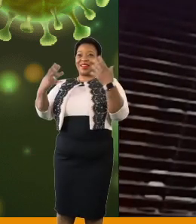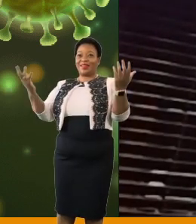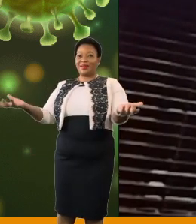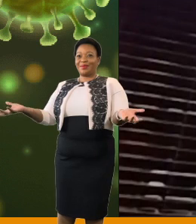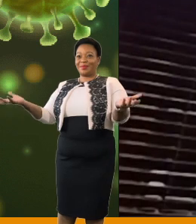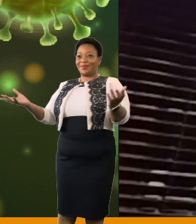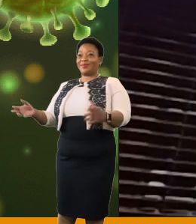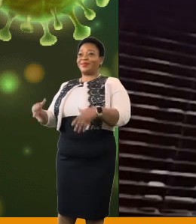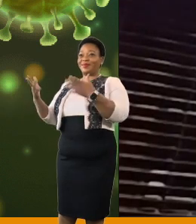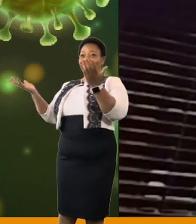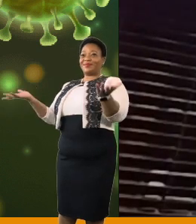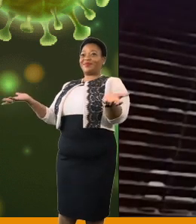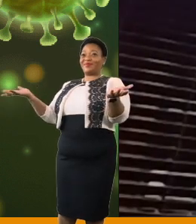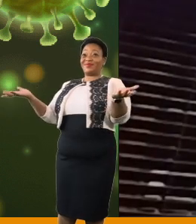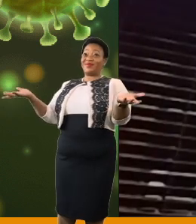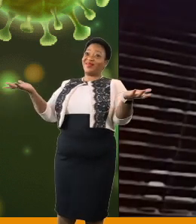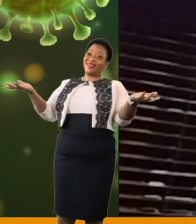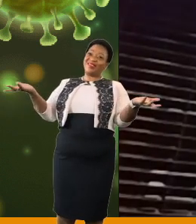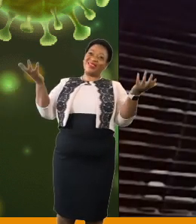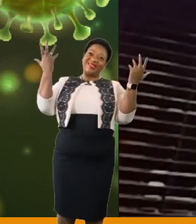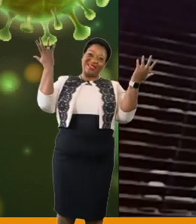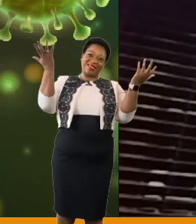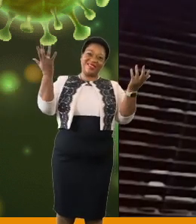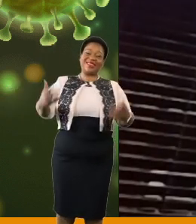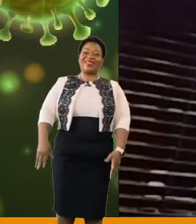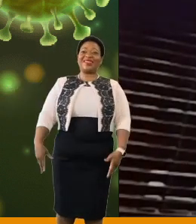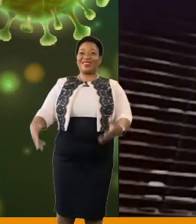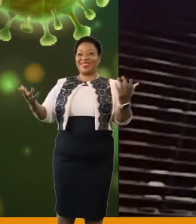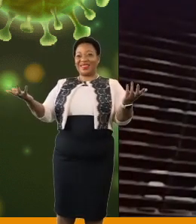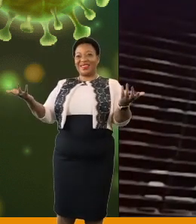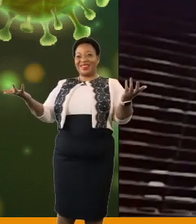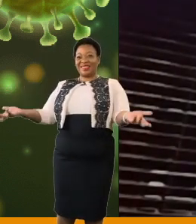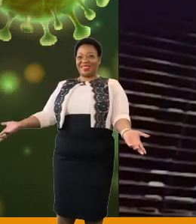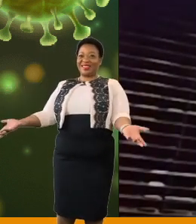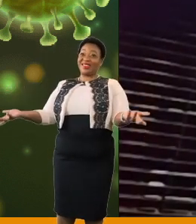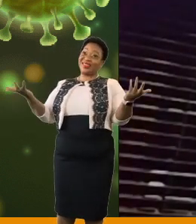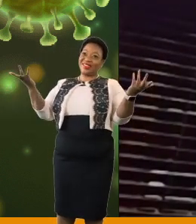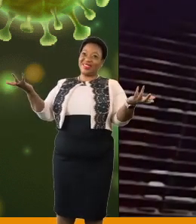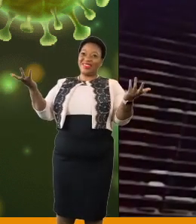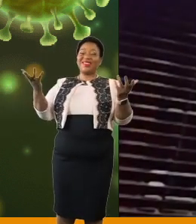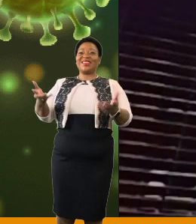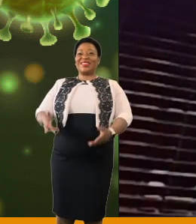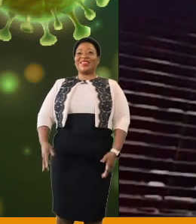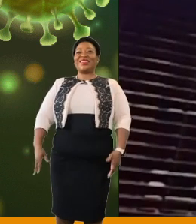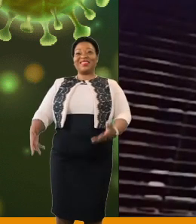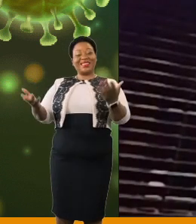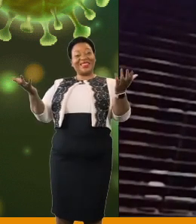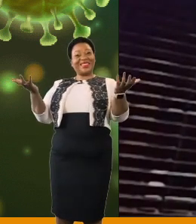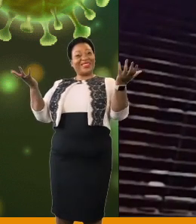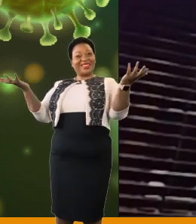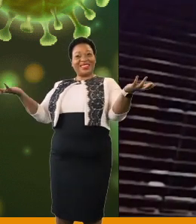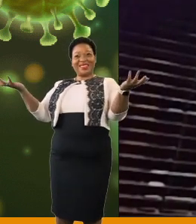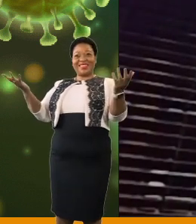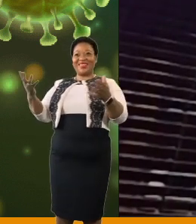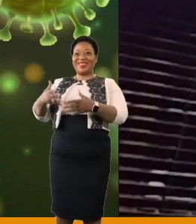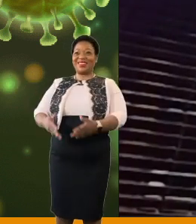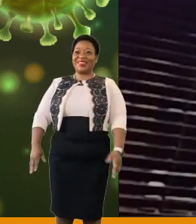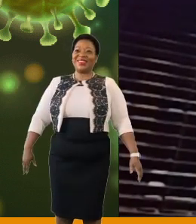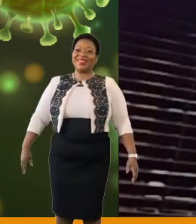see how the utilization of the ICT has ensured